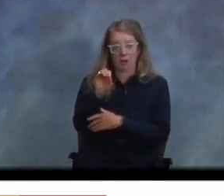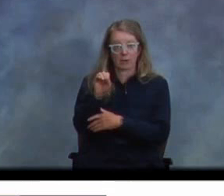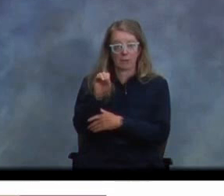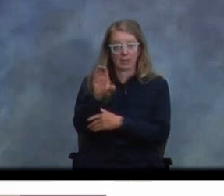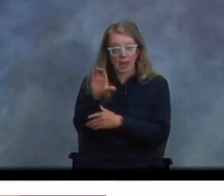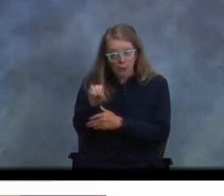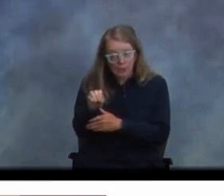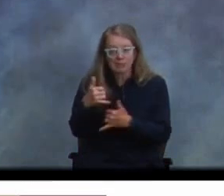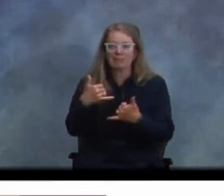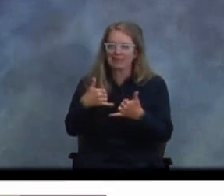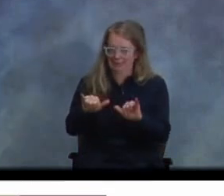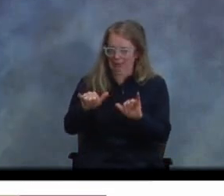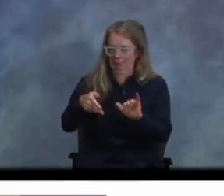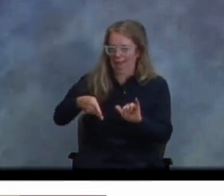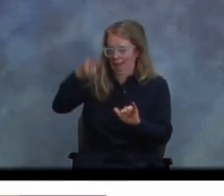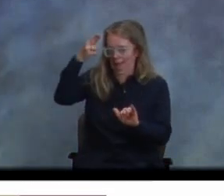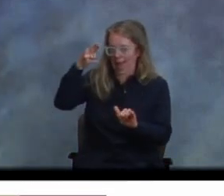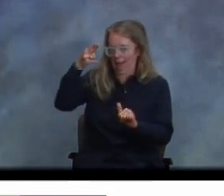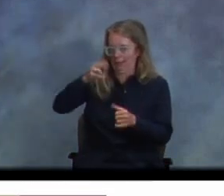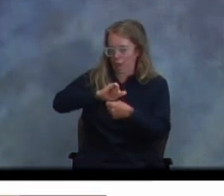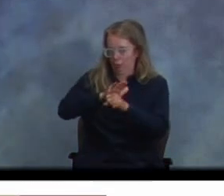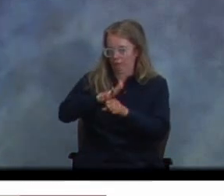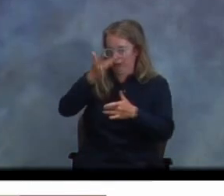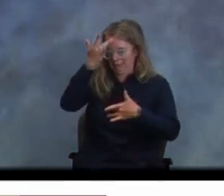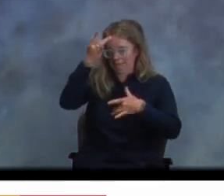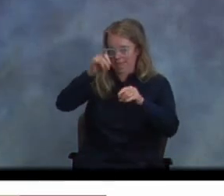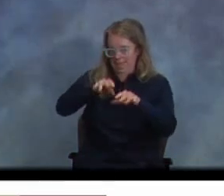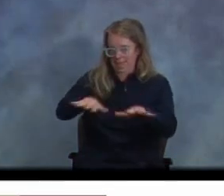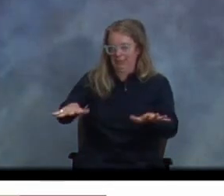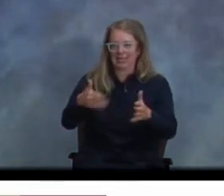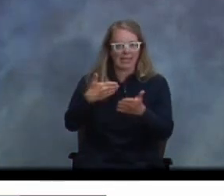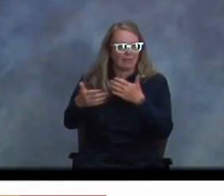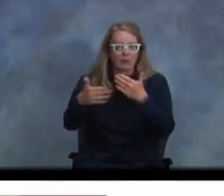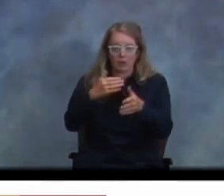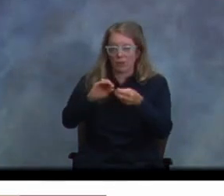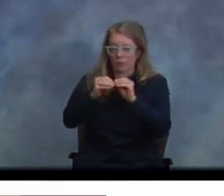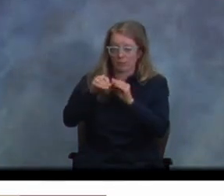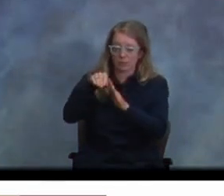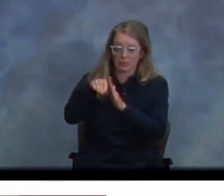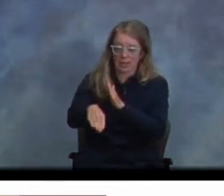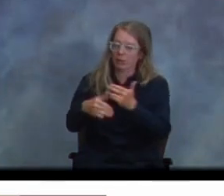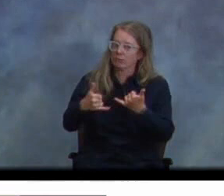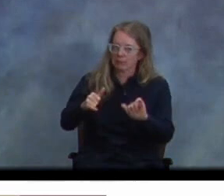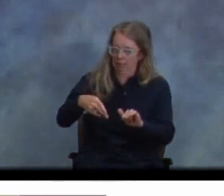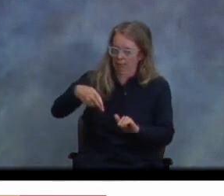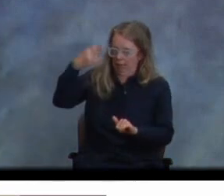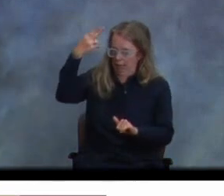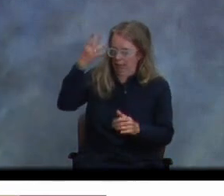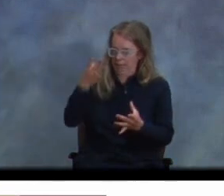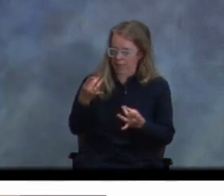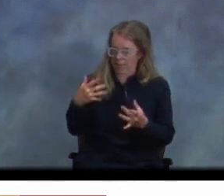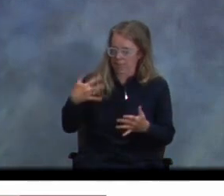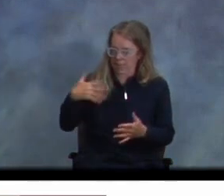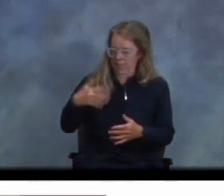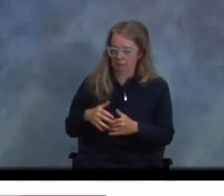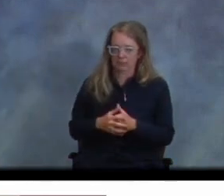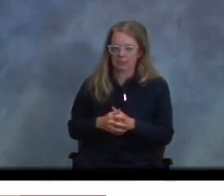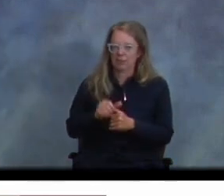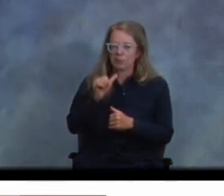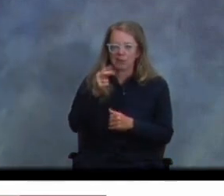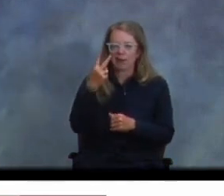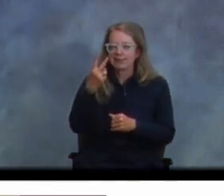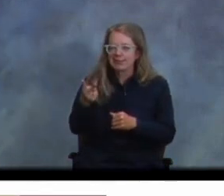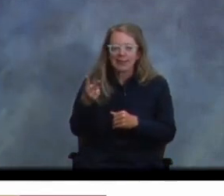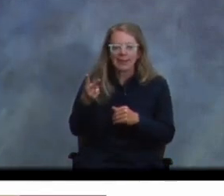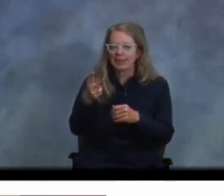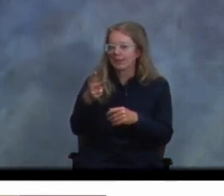high transmission despite the decrease in case rates that we're seeing. We're just not seeing them at levels low enough yet